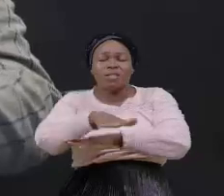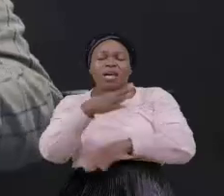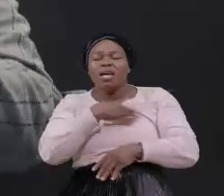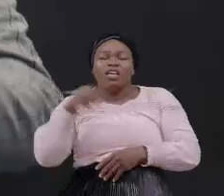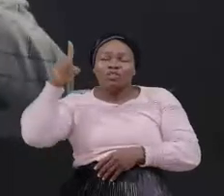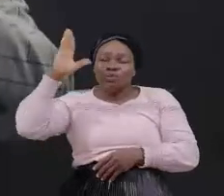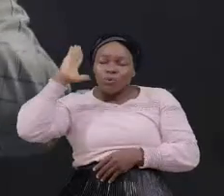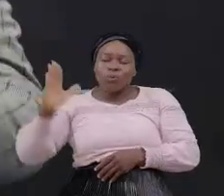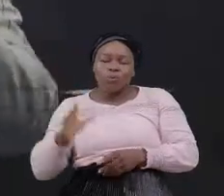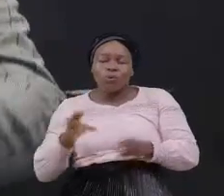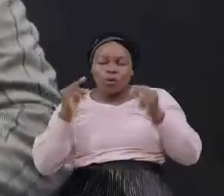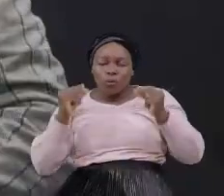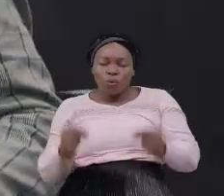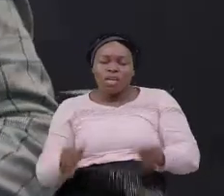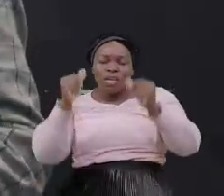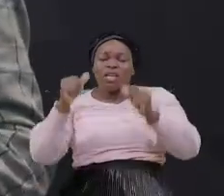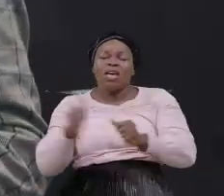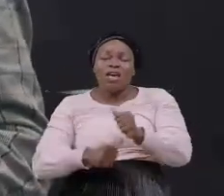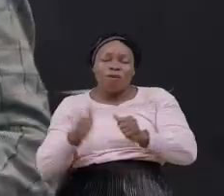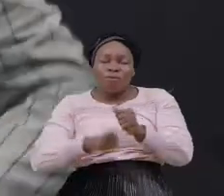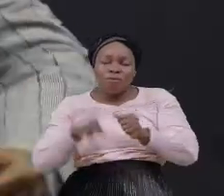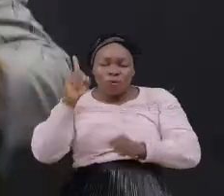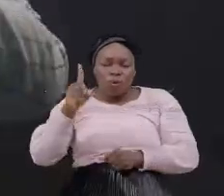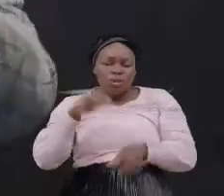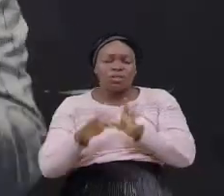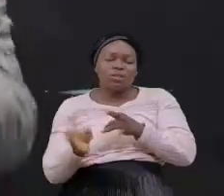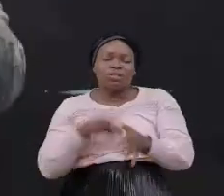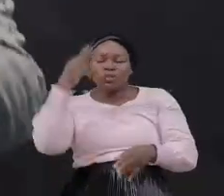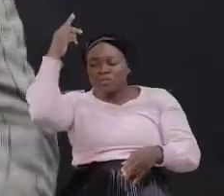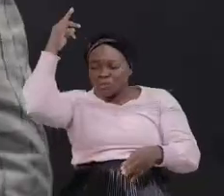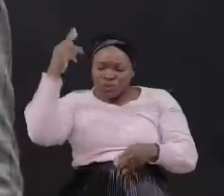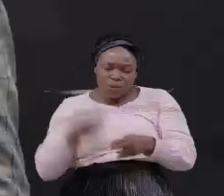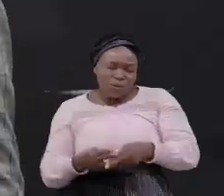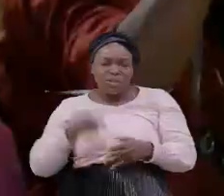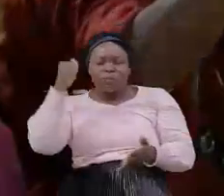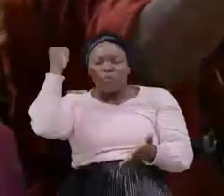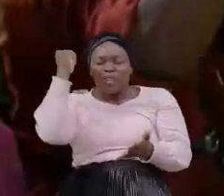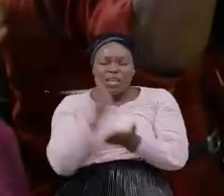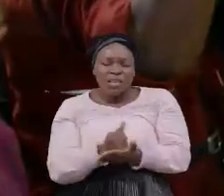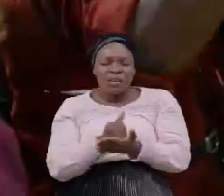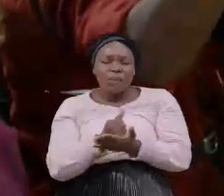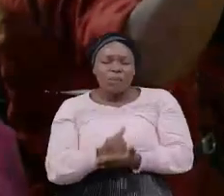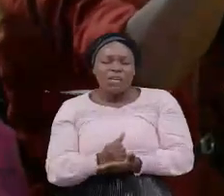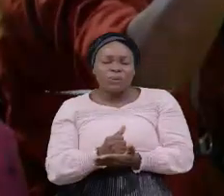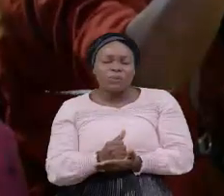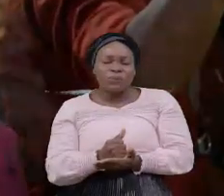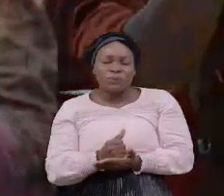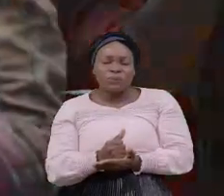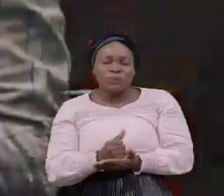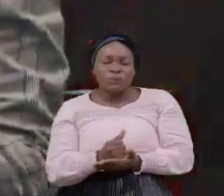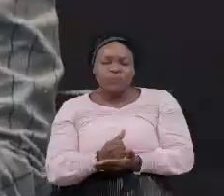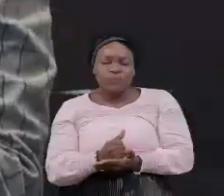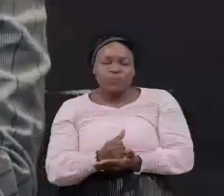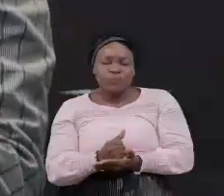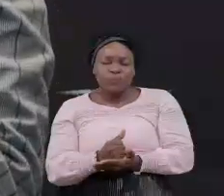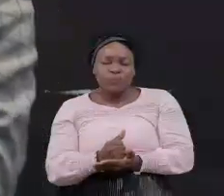quicken everyone in their bodies in Jesus' name. From the